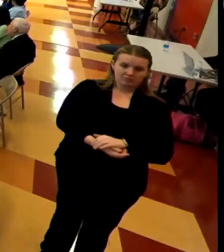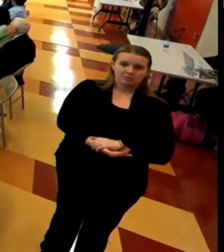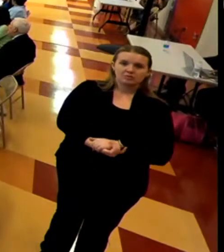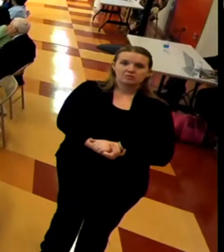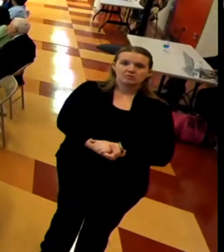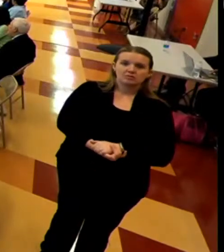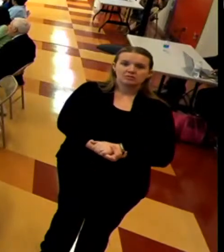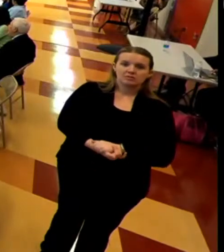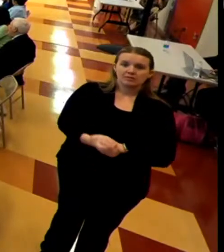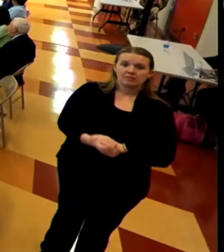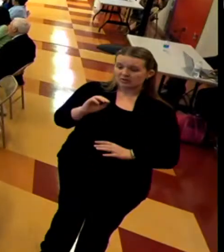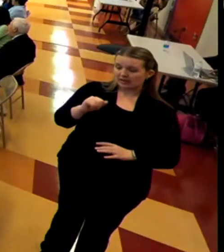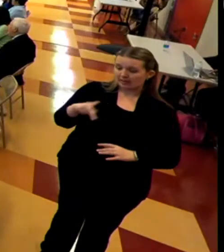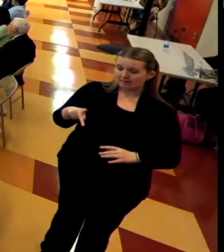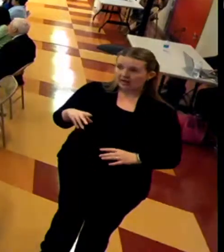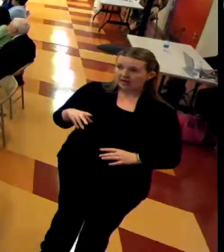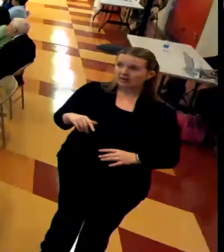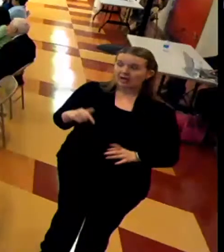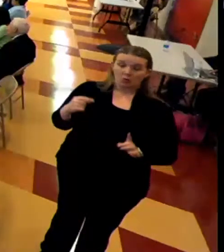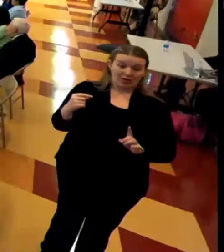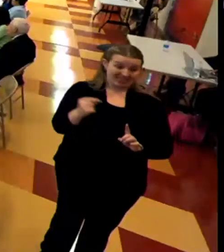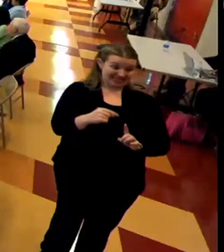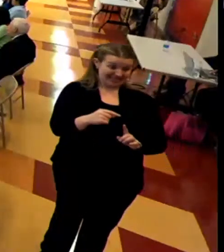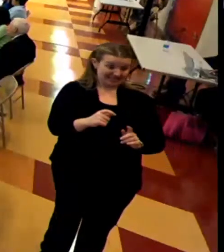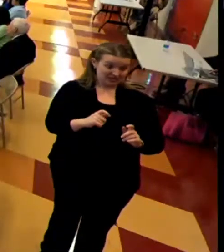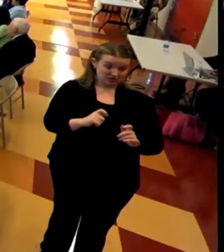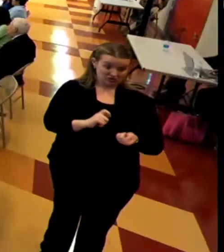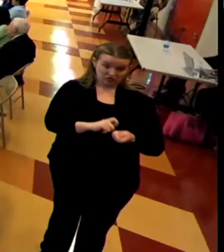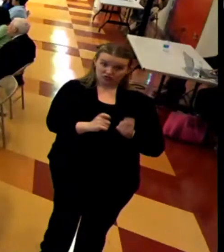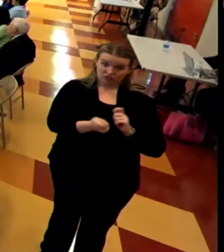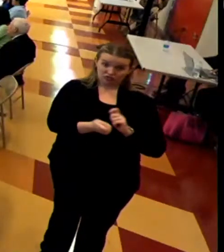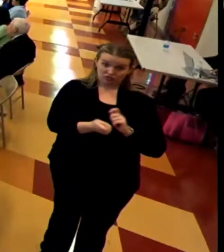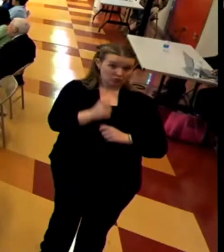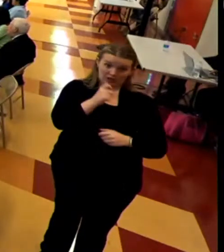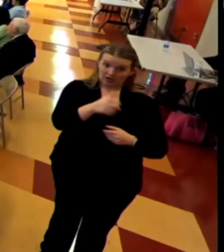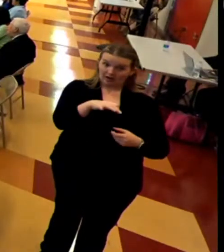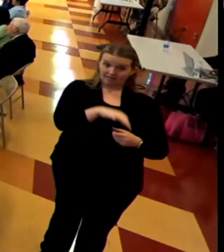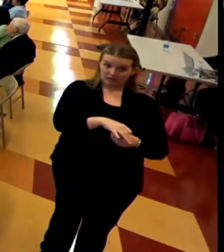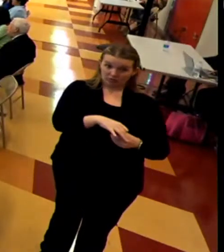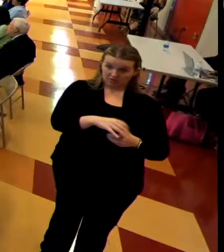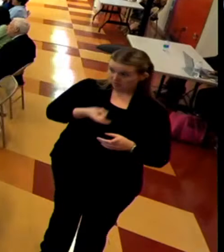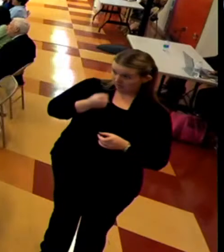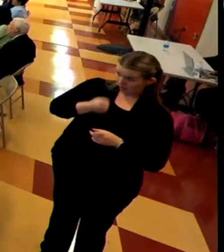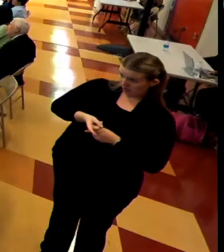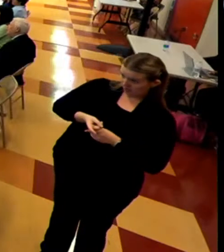There was a And- map. And this change was not voted on. Isn't that correct?